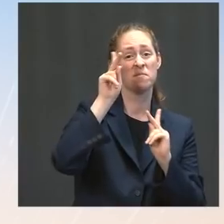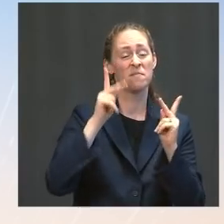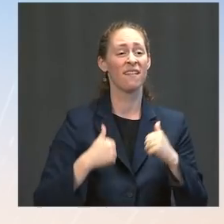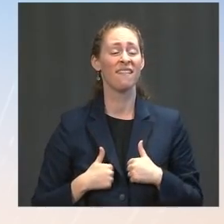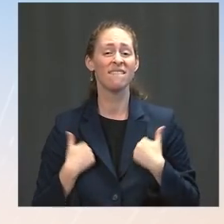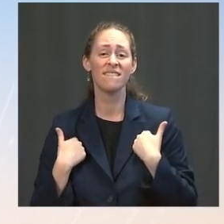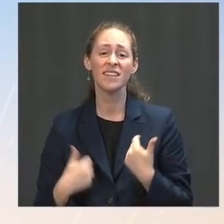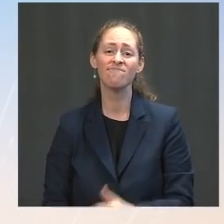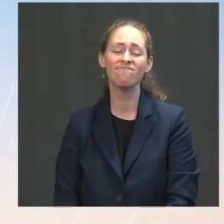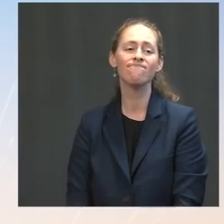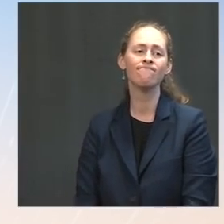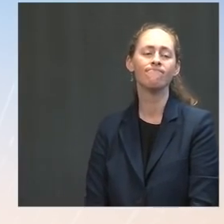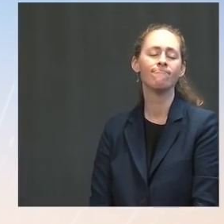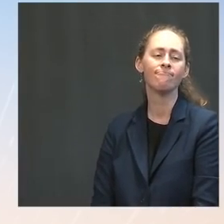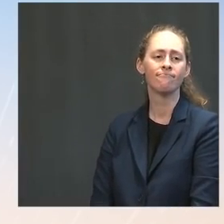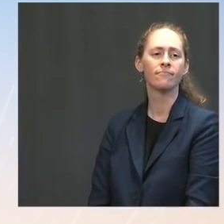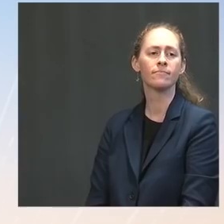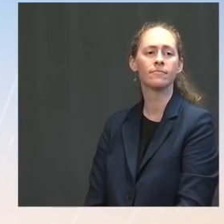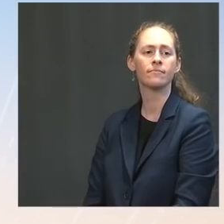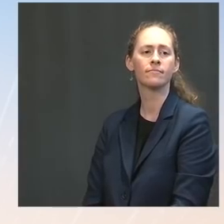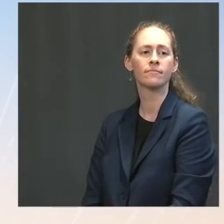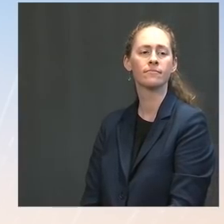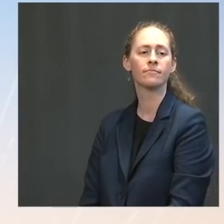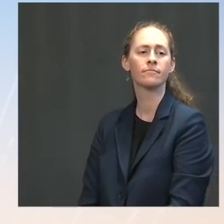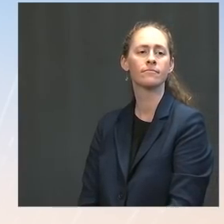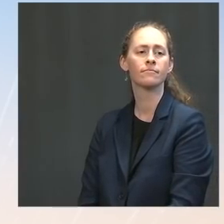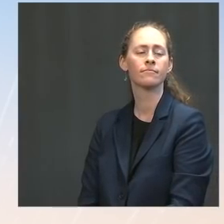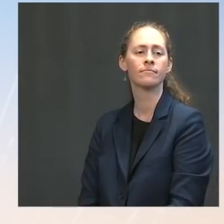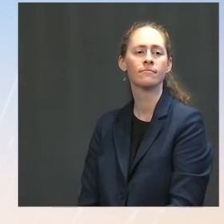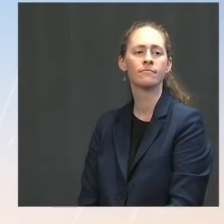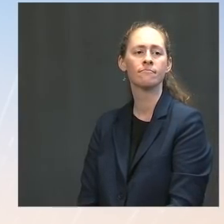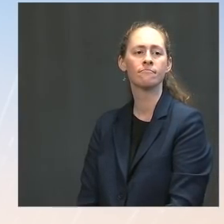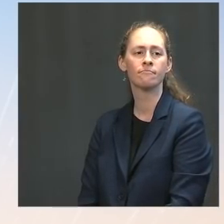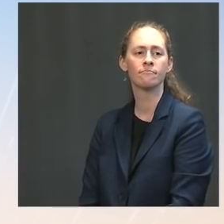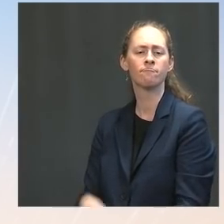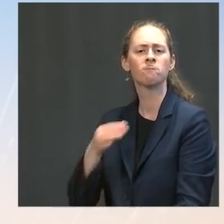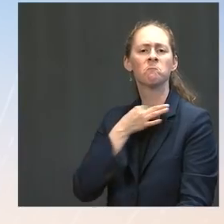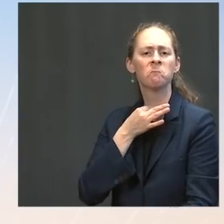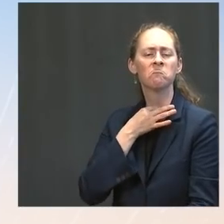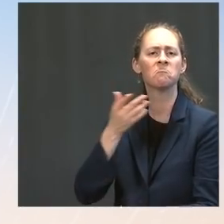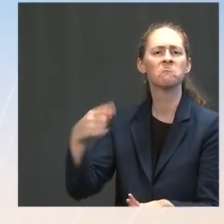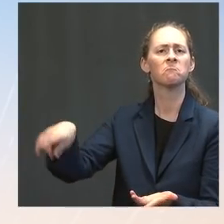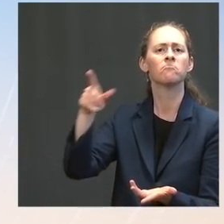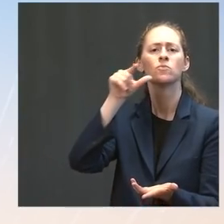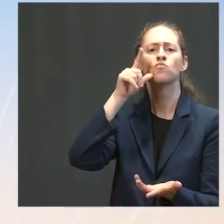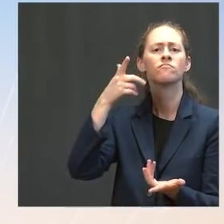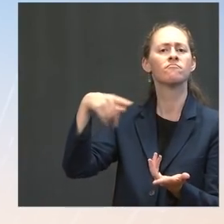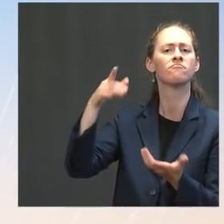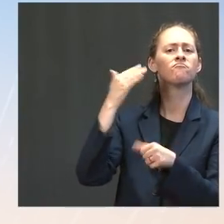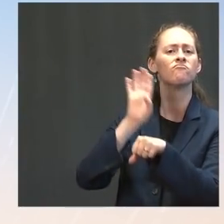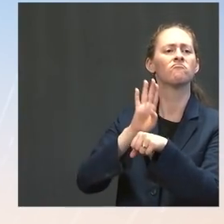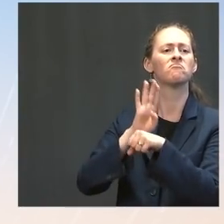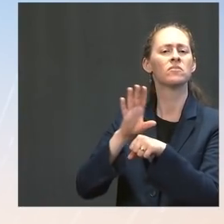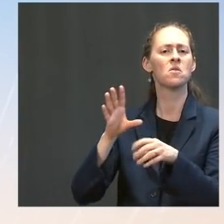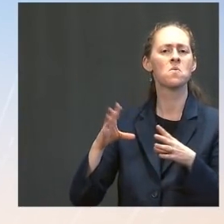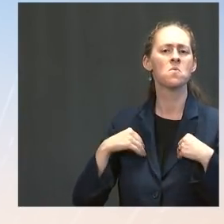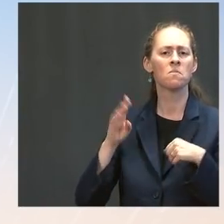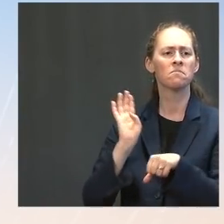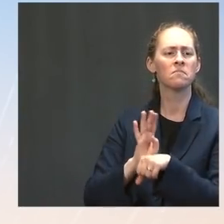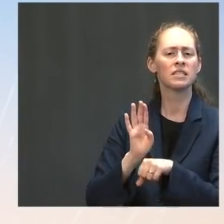possible with rising threats from ISIS-K. Again, DoD will provide operational updates as they did yesterday about